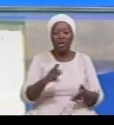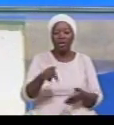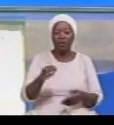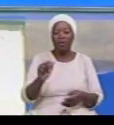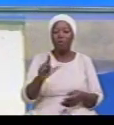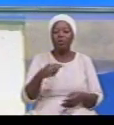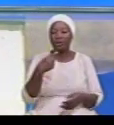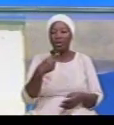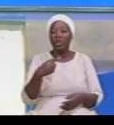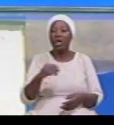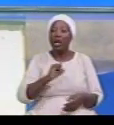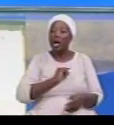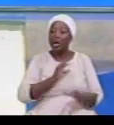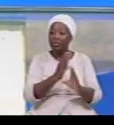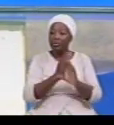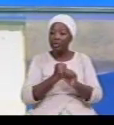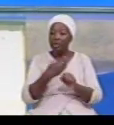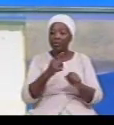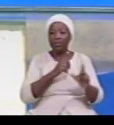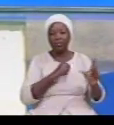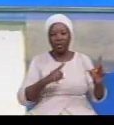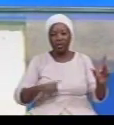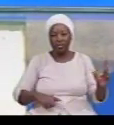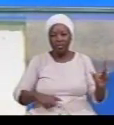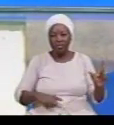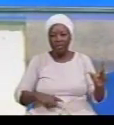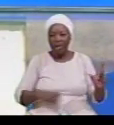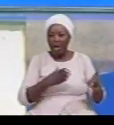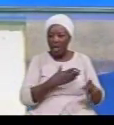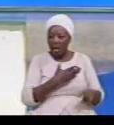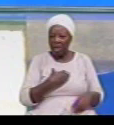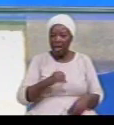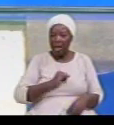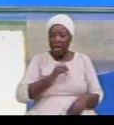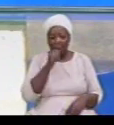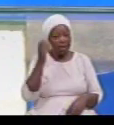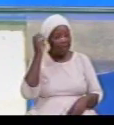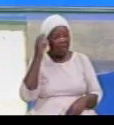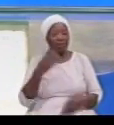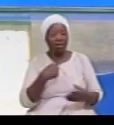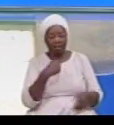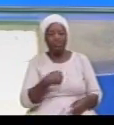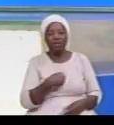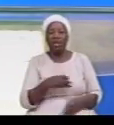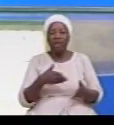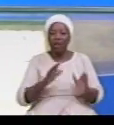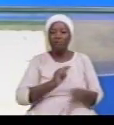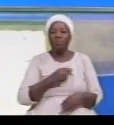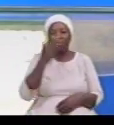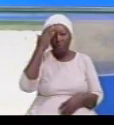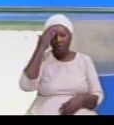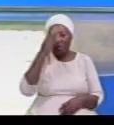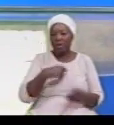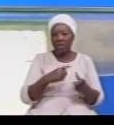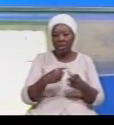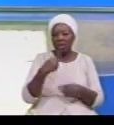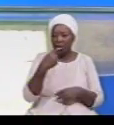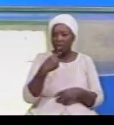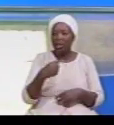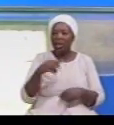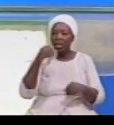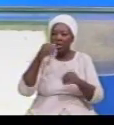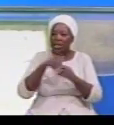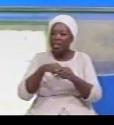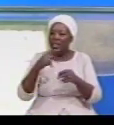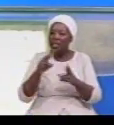"I received of the Lord." I'm hearing, tell me, let us know. And then he said, "In the